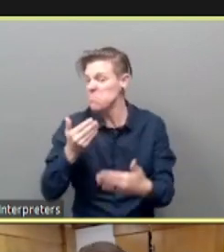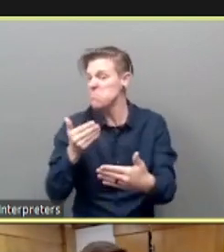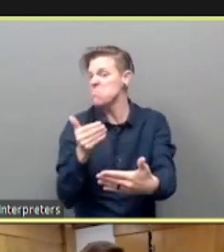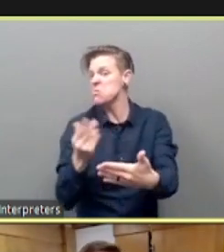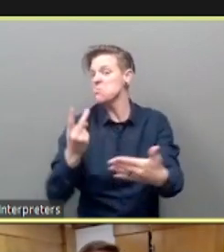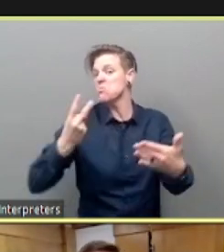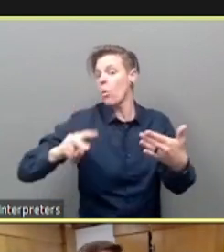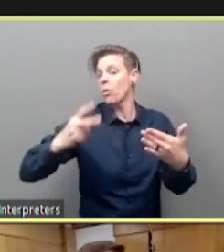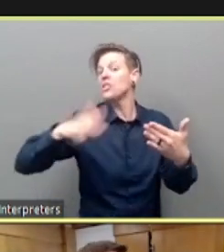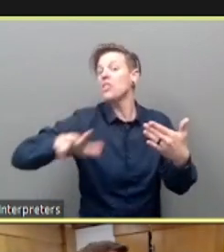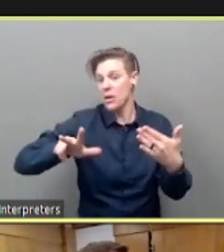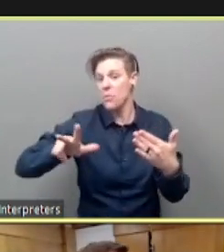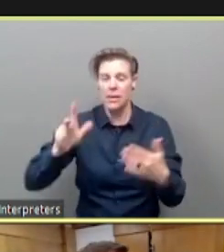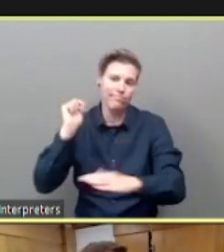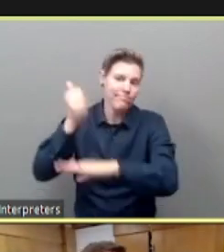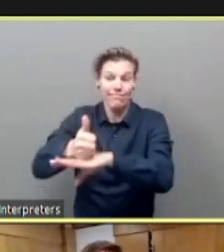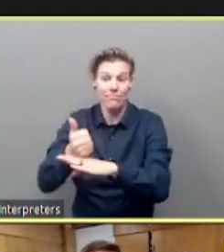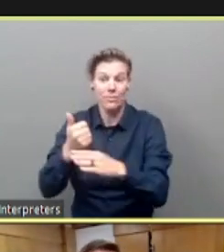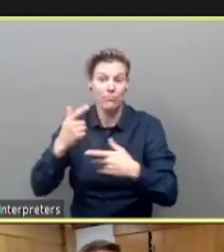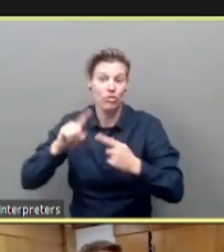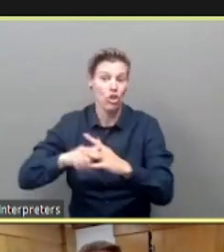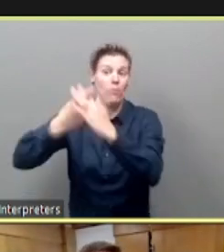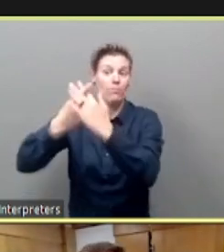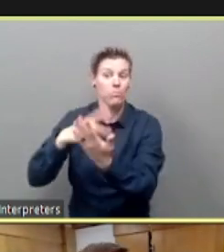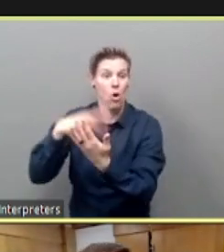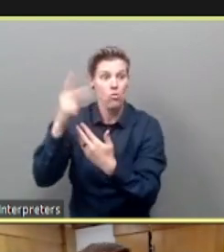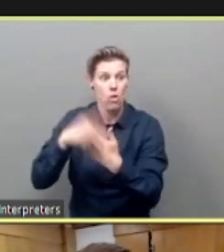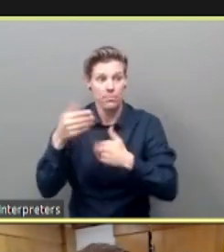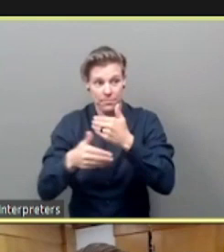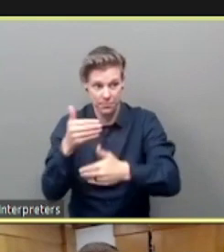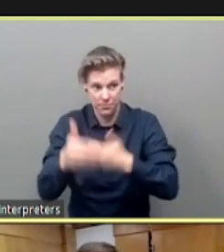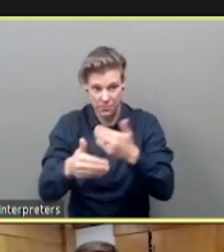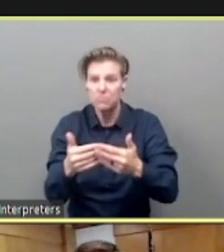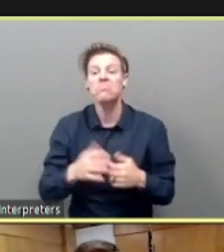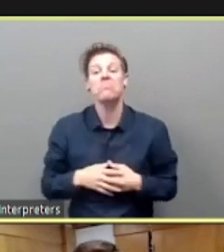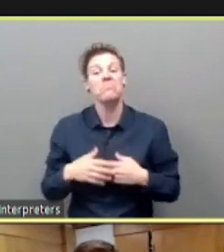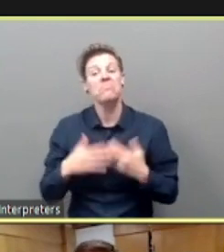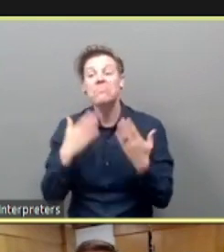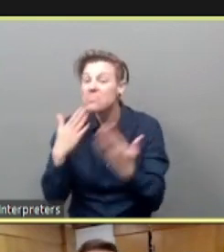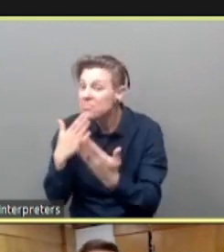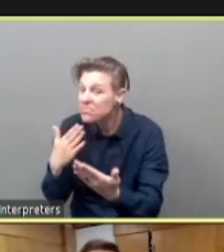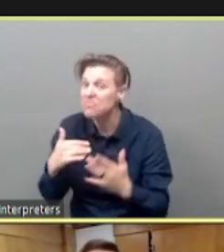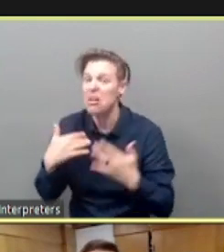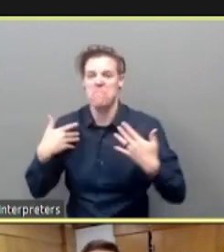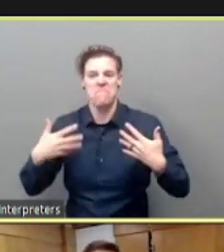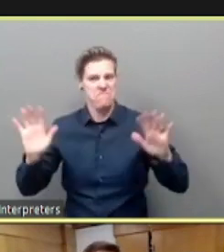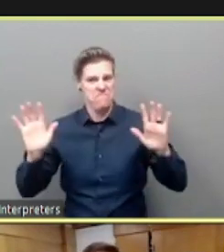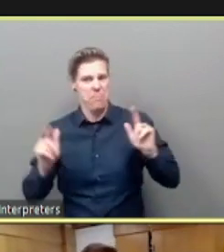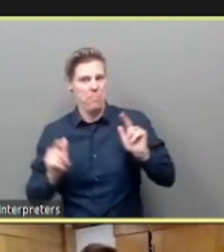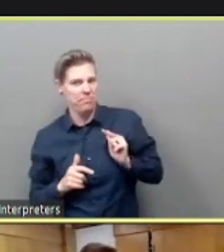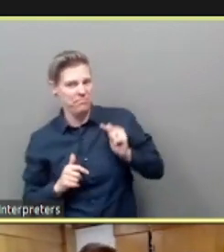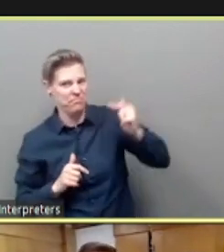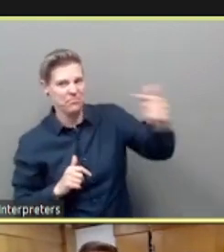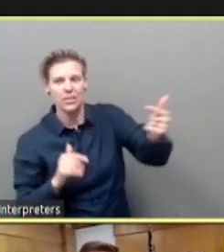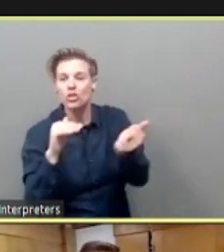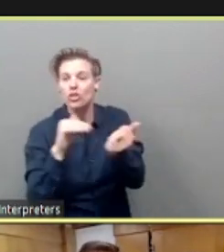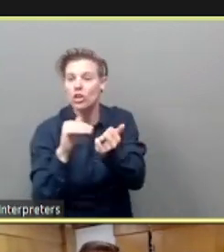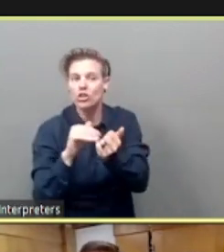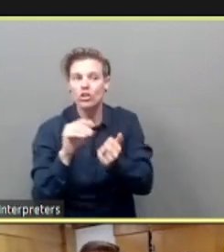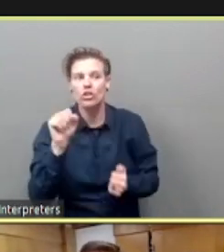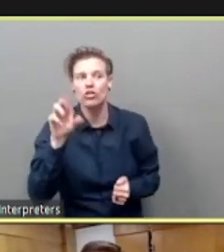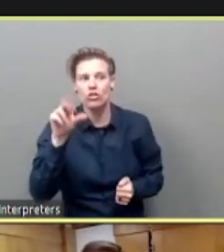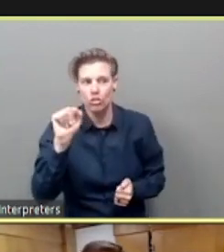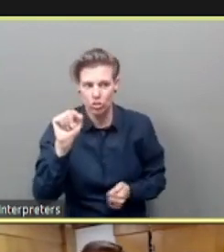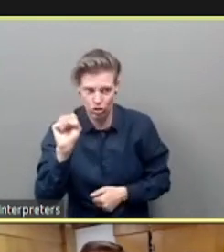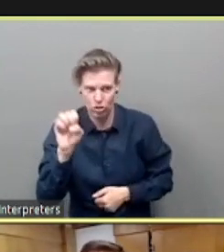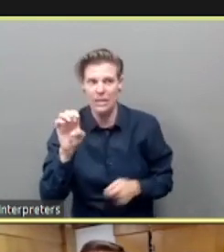And I think it's back to Secretary Grace. Yeah, thank you very much, Kurt. You know, Tom Massaro is the Chief Medical Officer of the